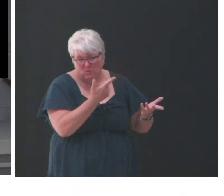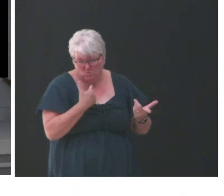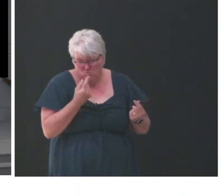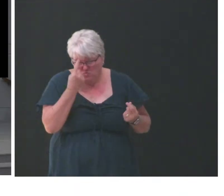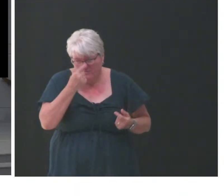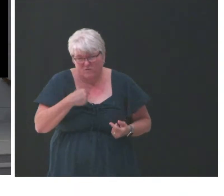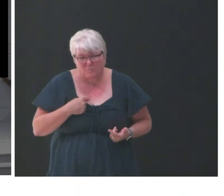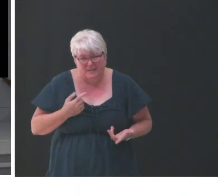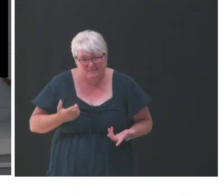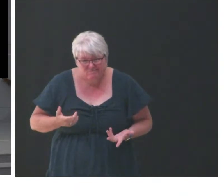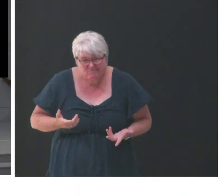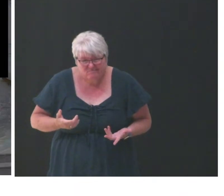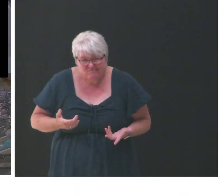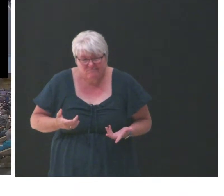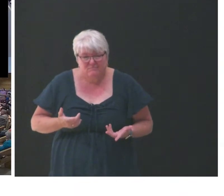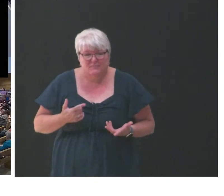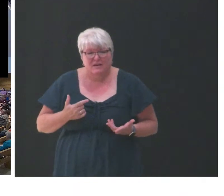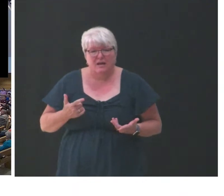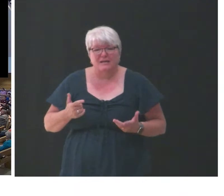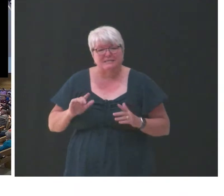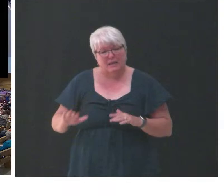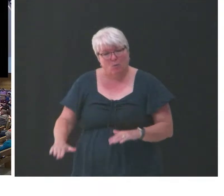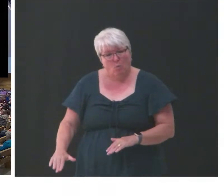me? As they get older,